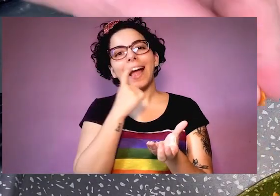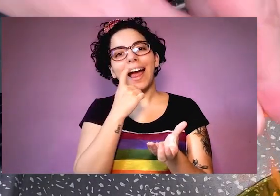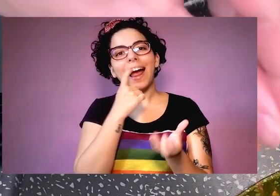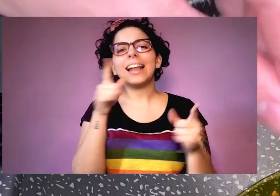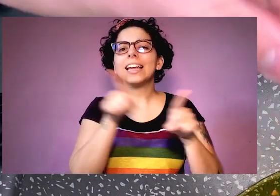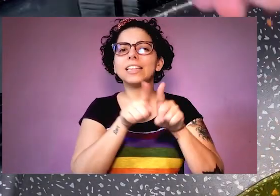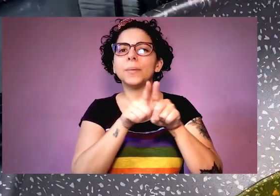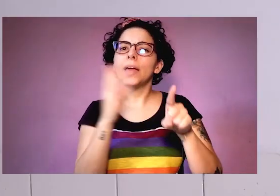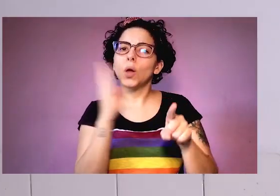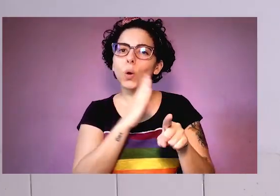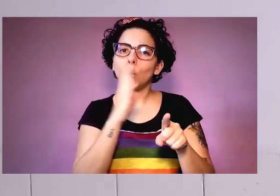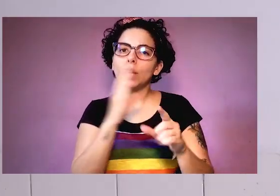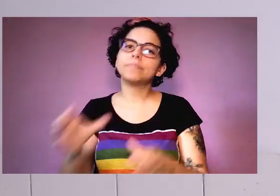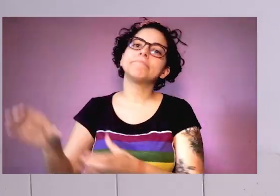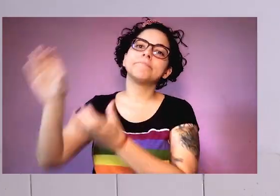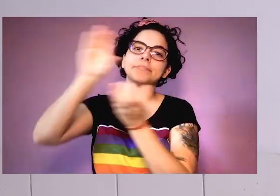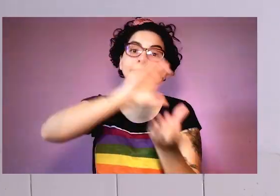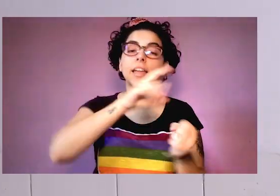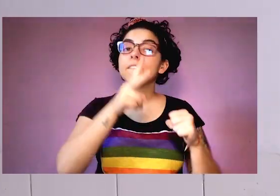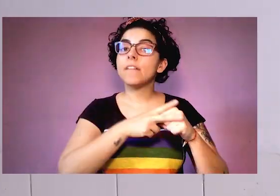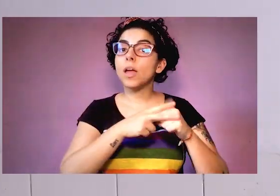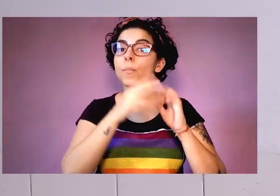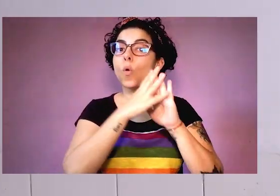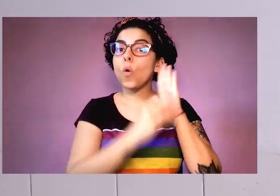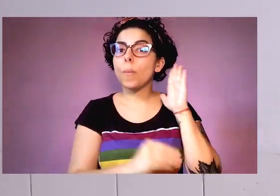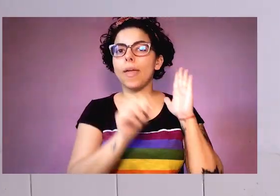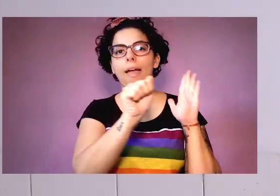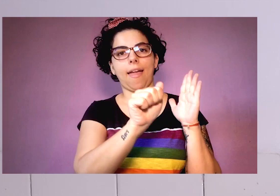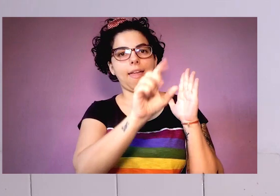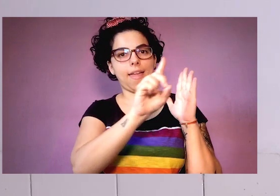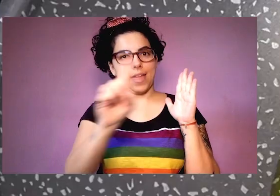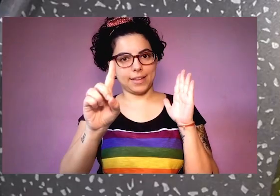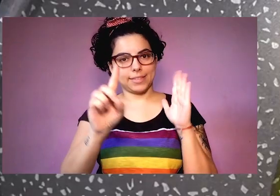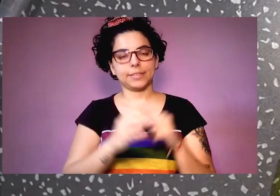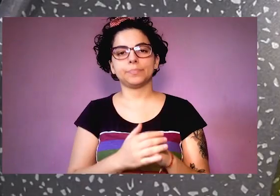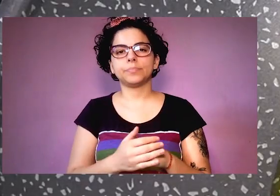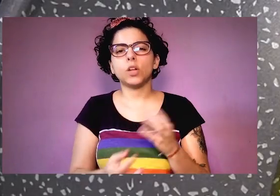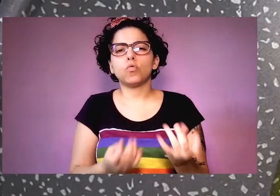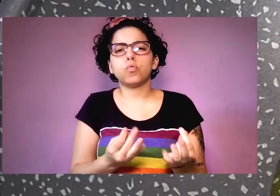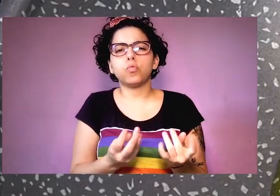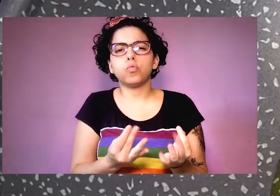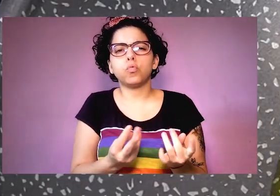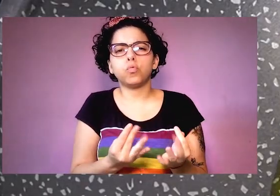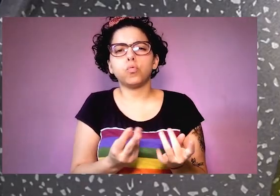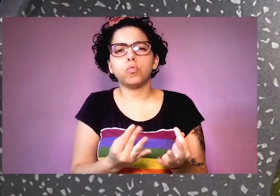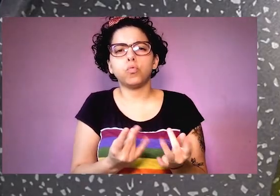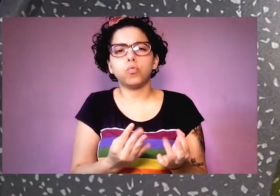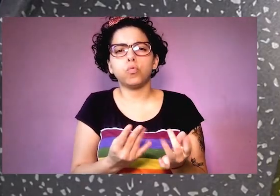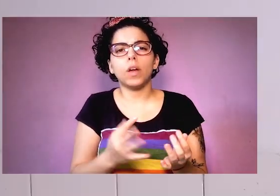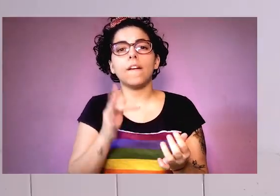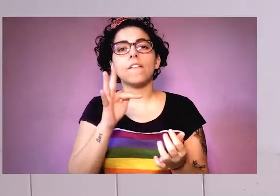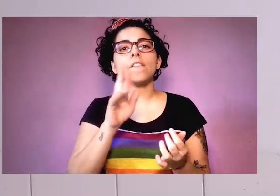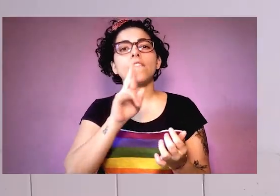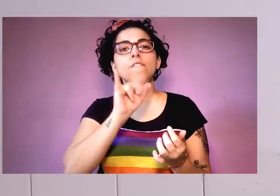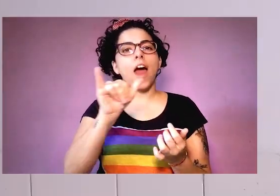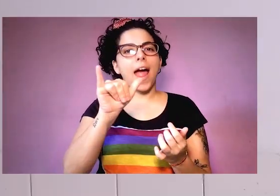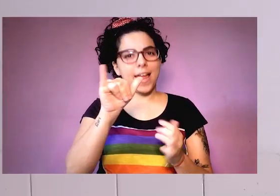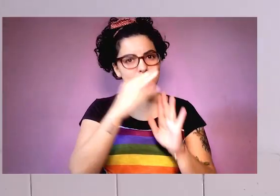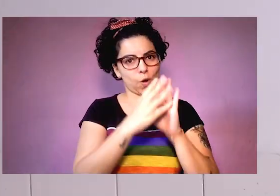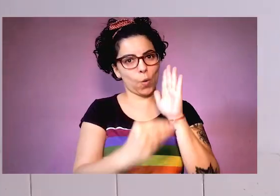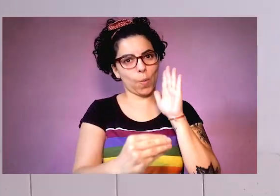chili flakes. Repeat, add. Fry for a minute.